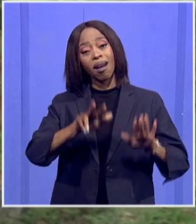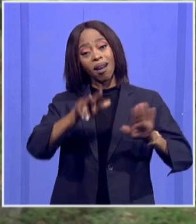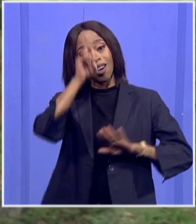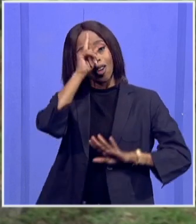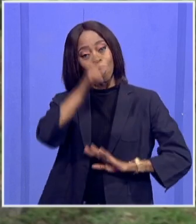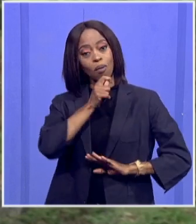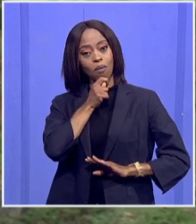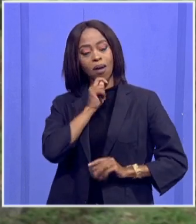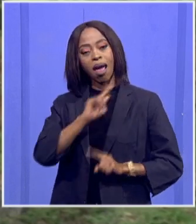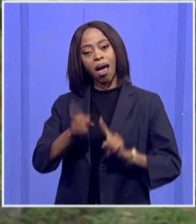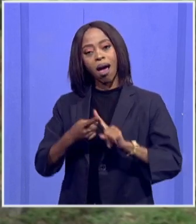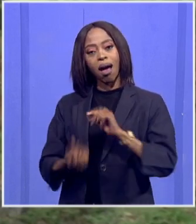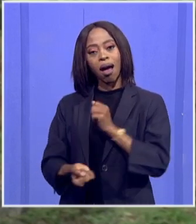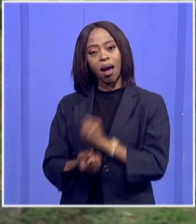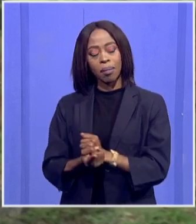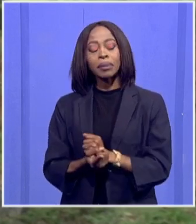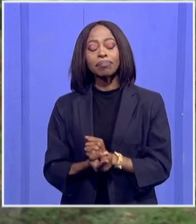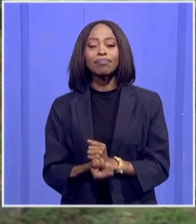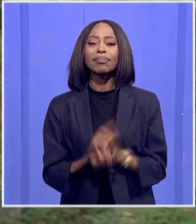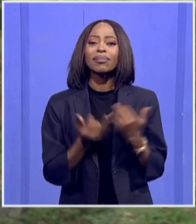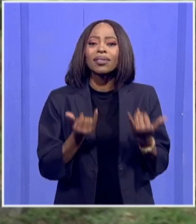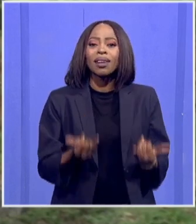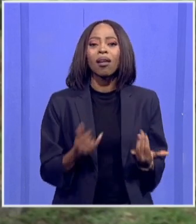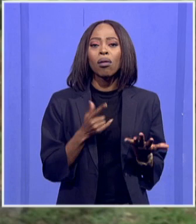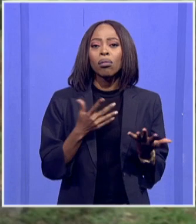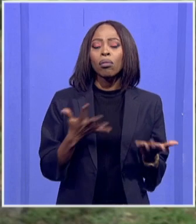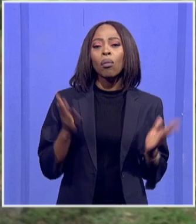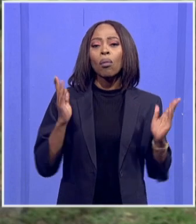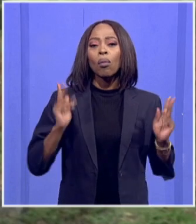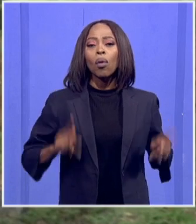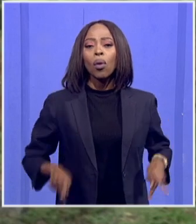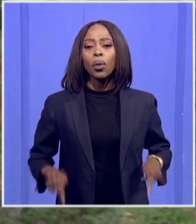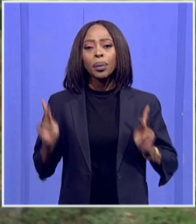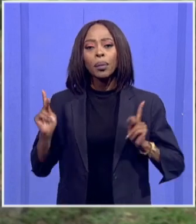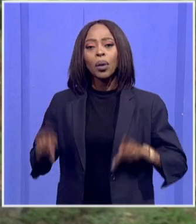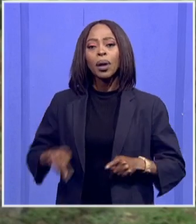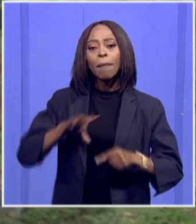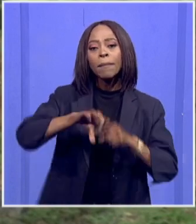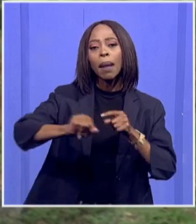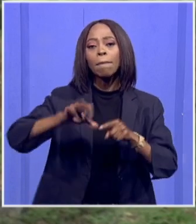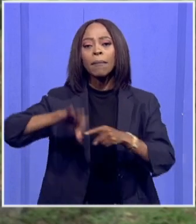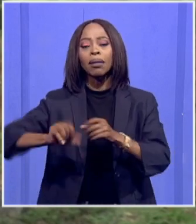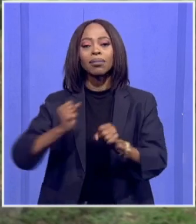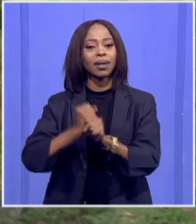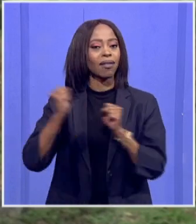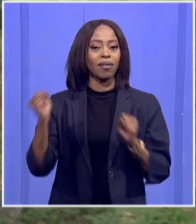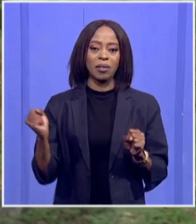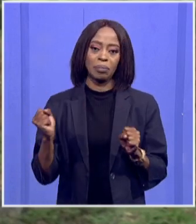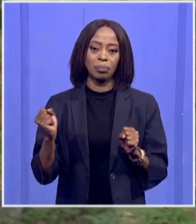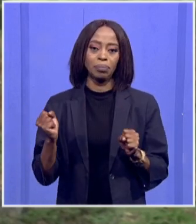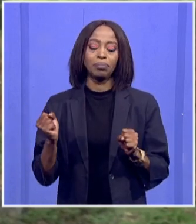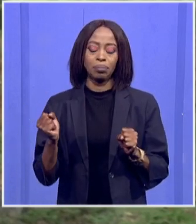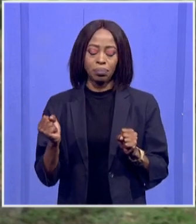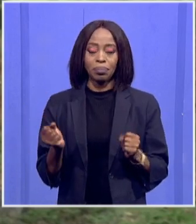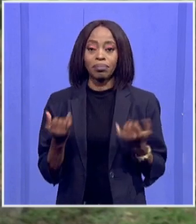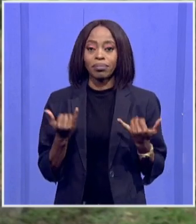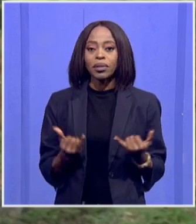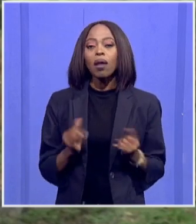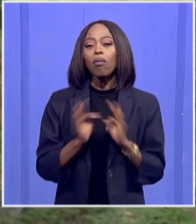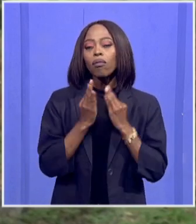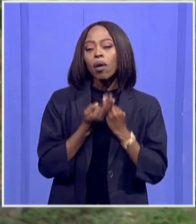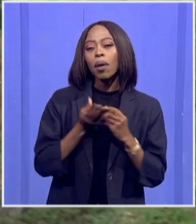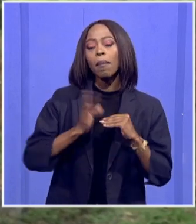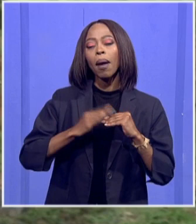actually happened, and since today those bodies have not been recovered, those people have not been recovered, and we've been listening to family members